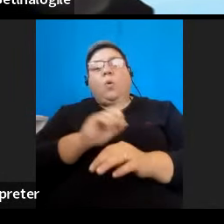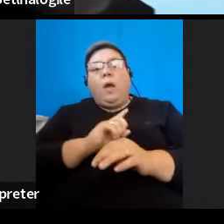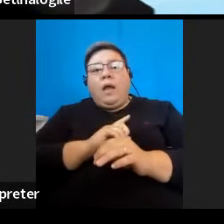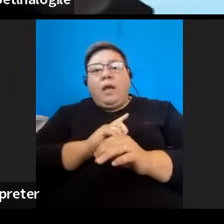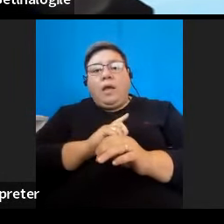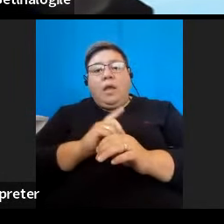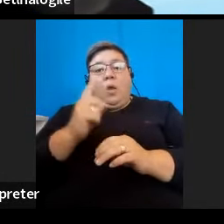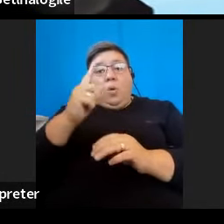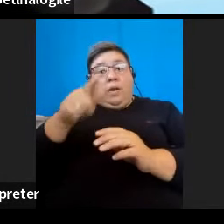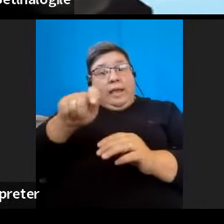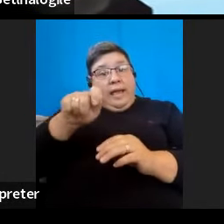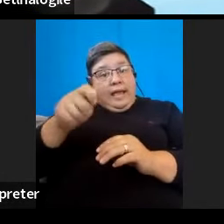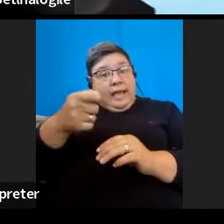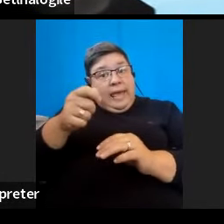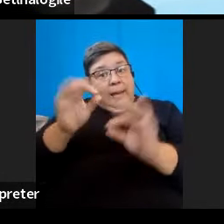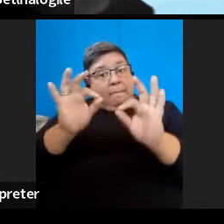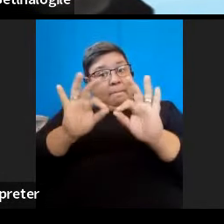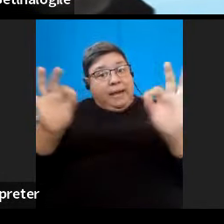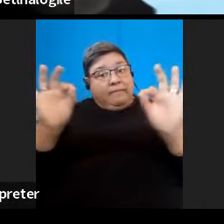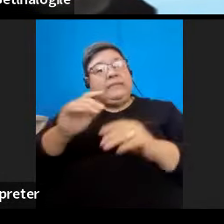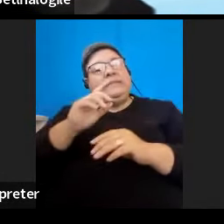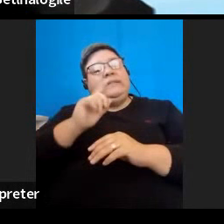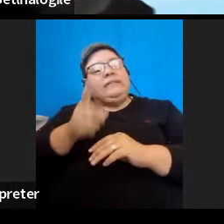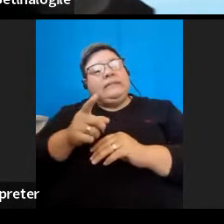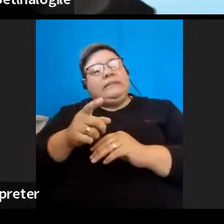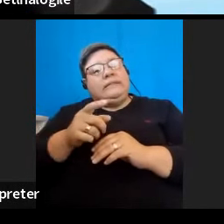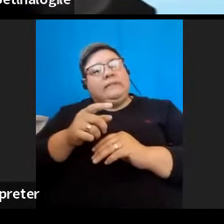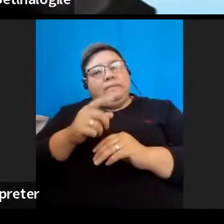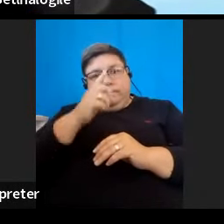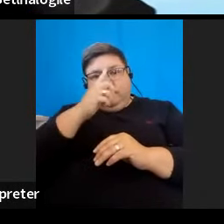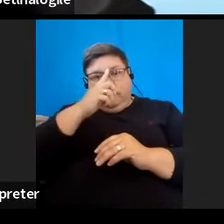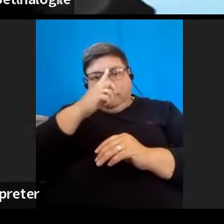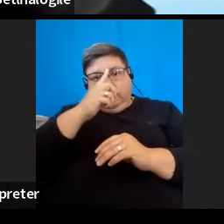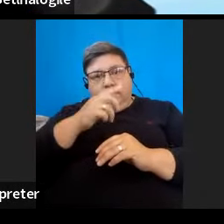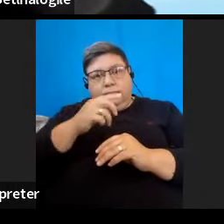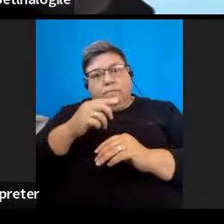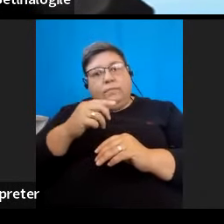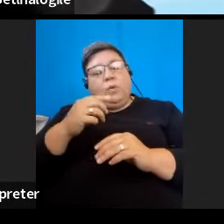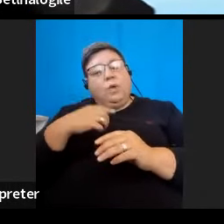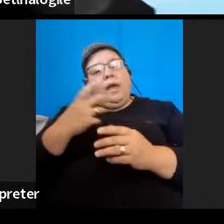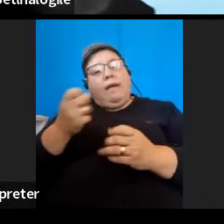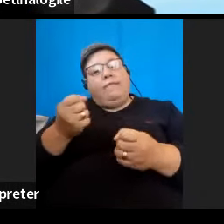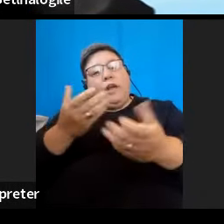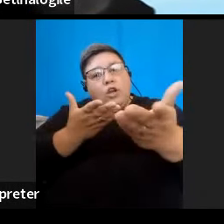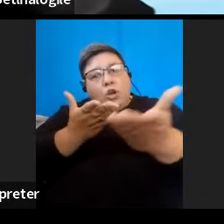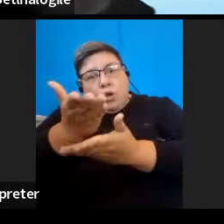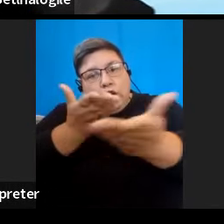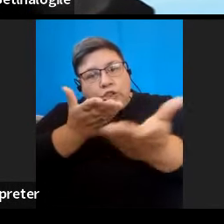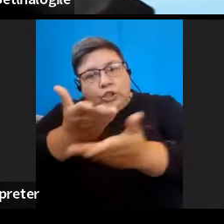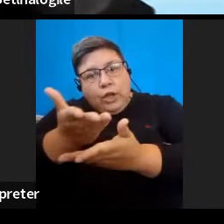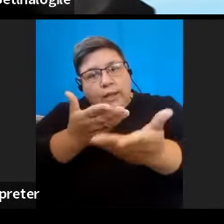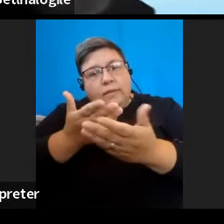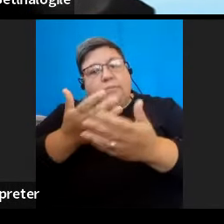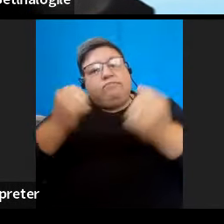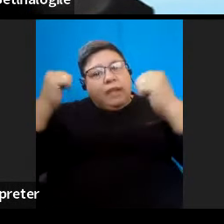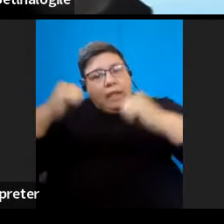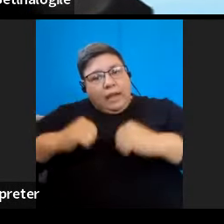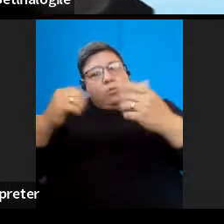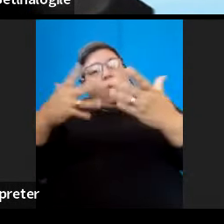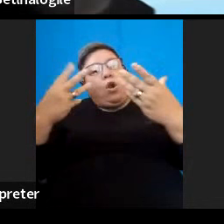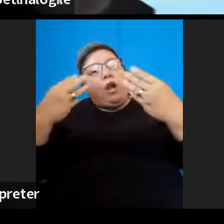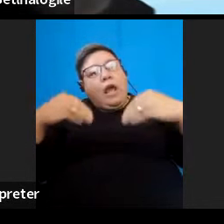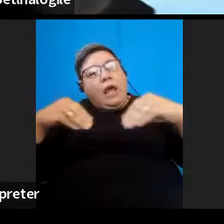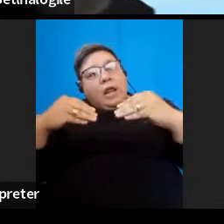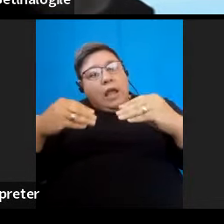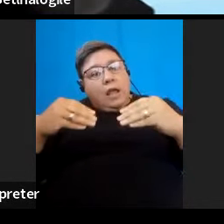key benefits, as it was said, is that we negotiate mutual recognition agreements or arrangements with other